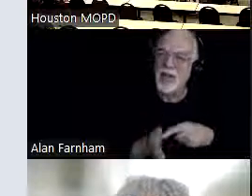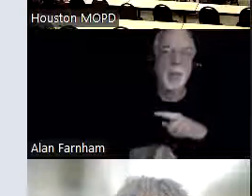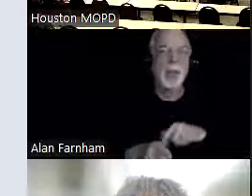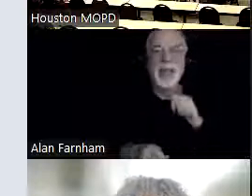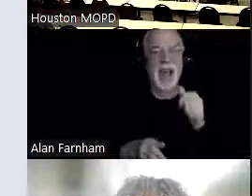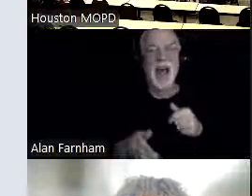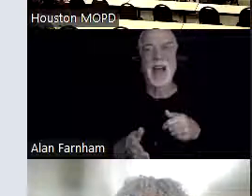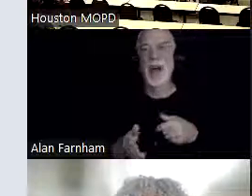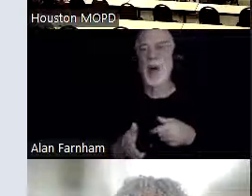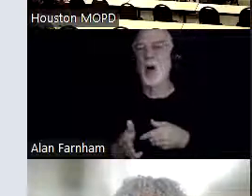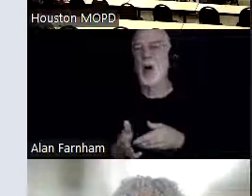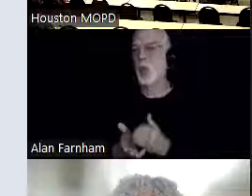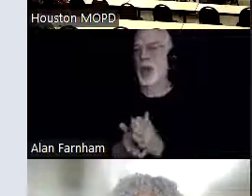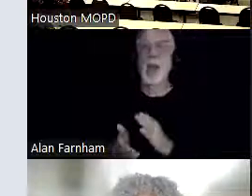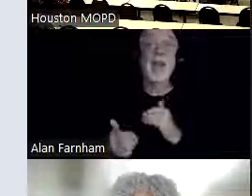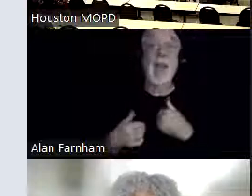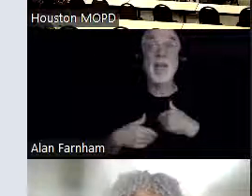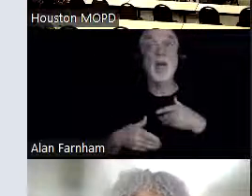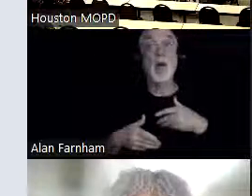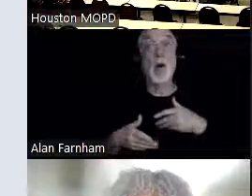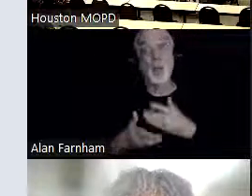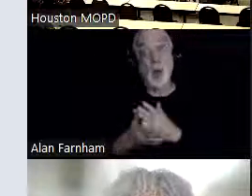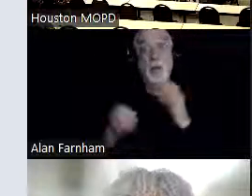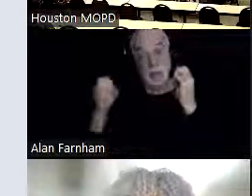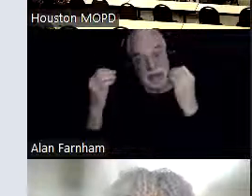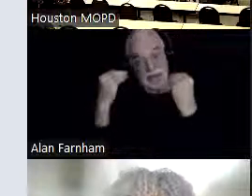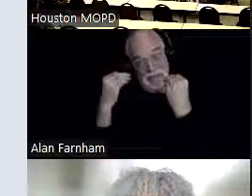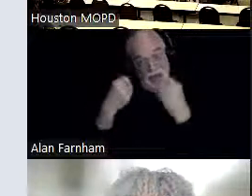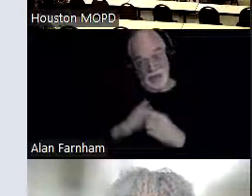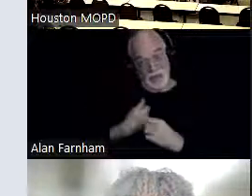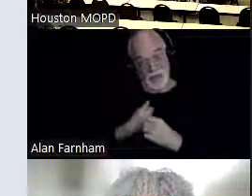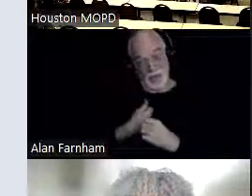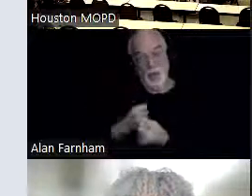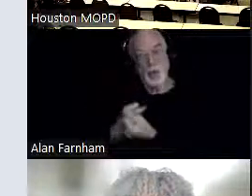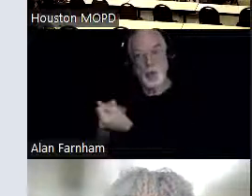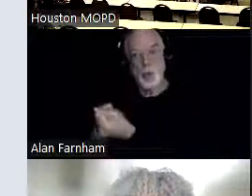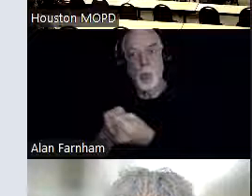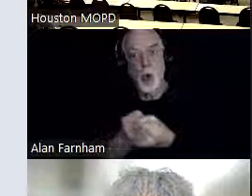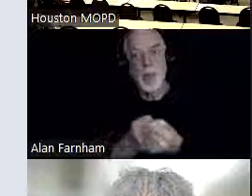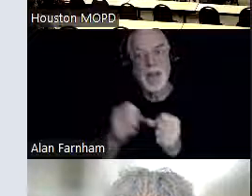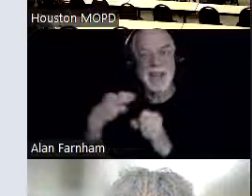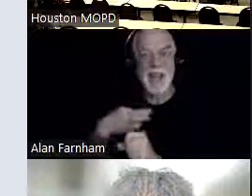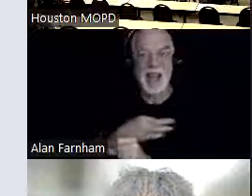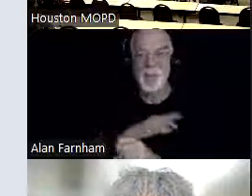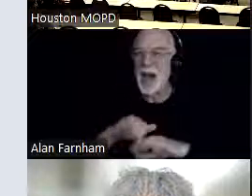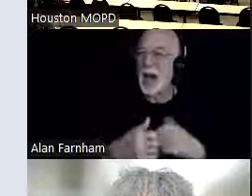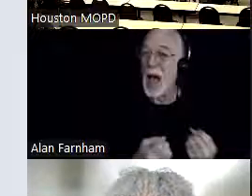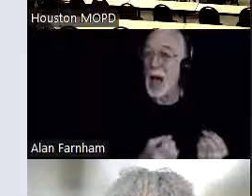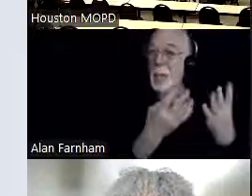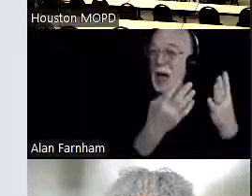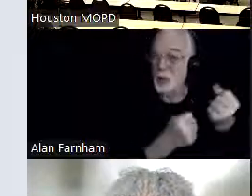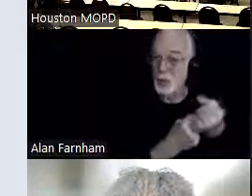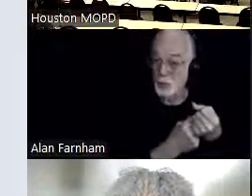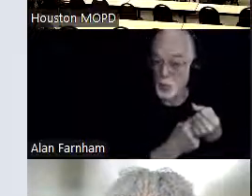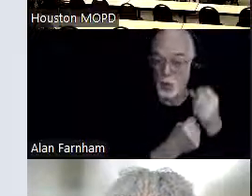themselves so that they can support all of their staff. But to the degree they support their staff is